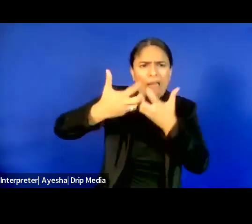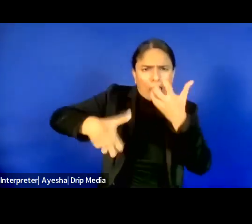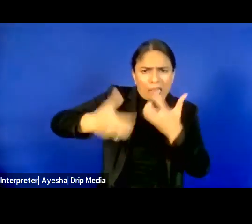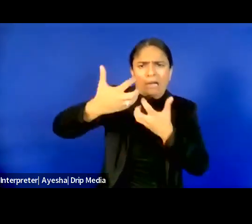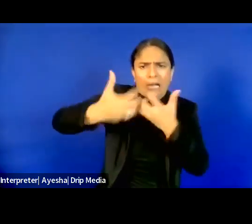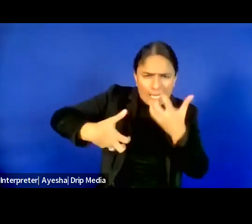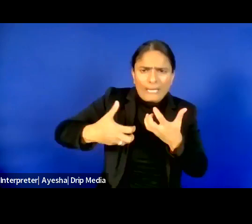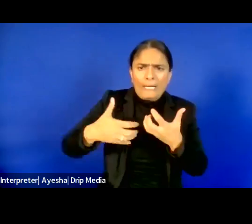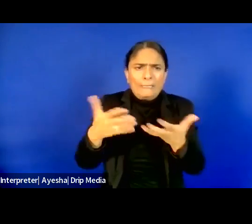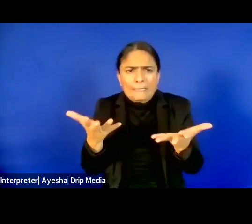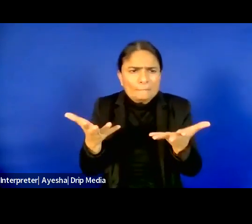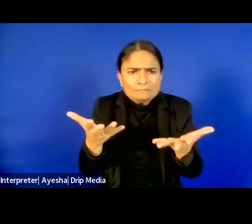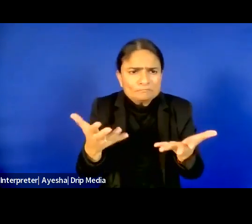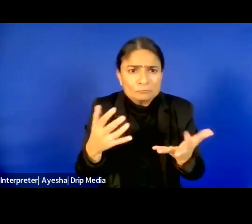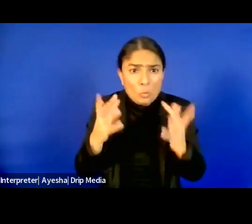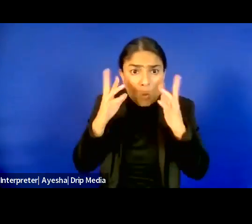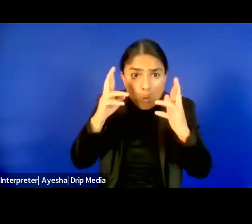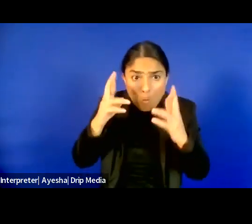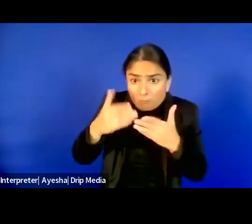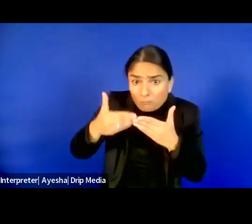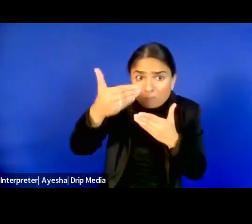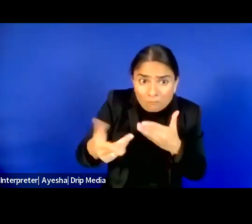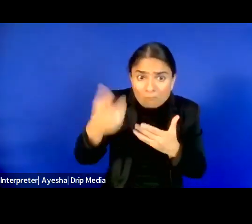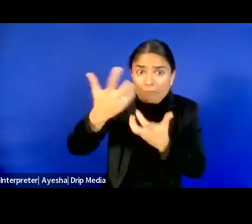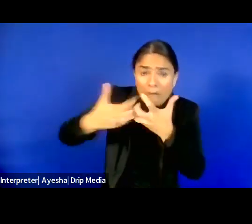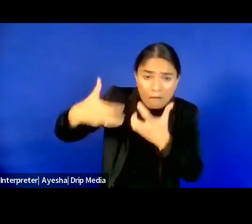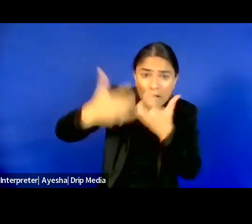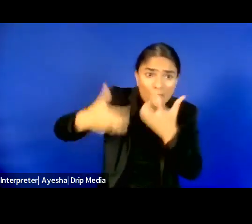are there, can you come on now?